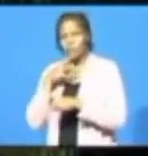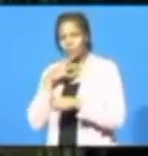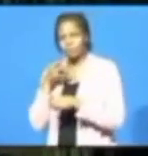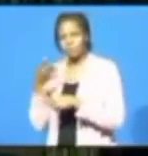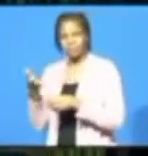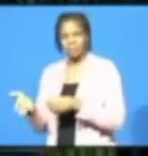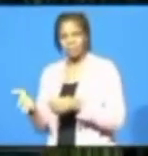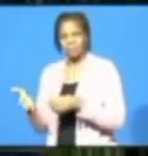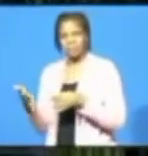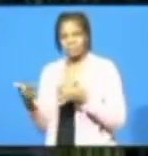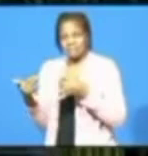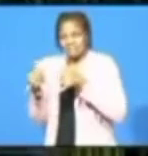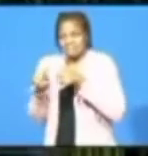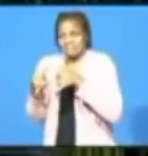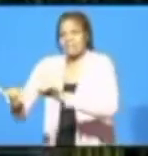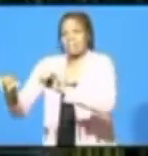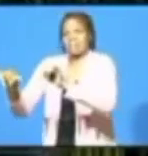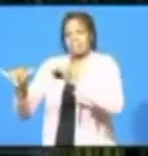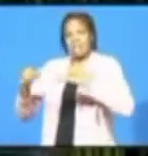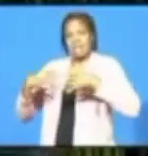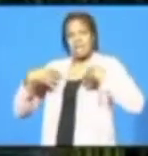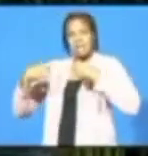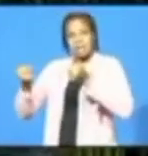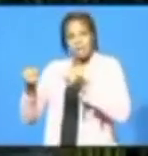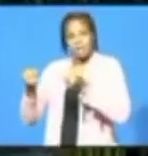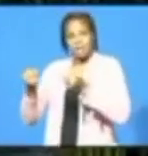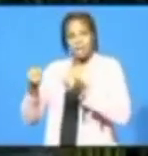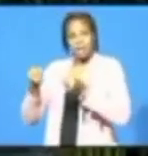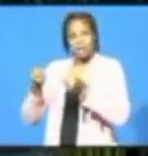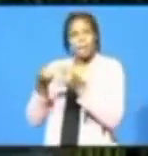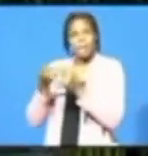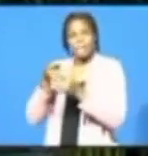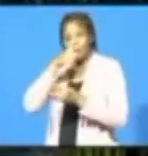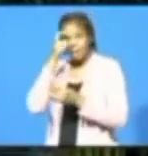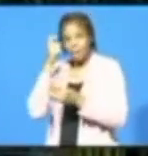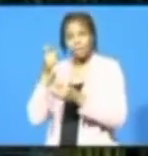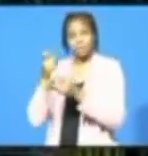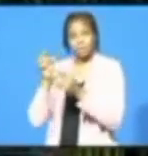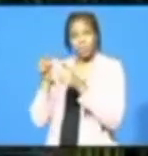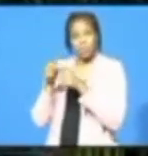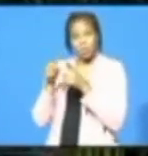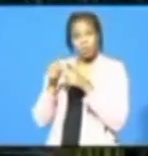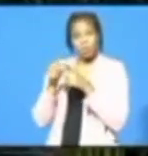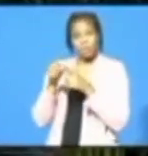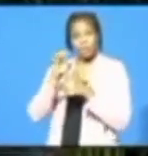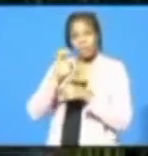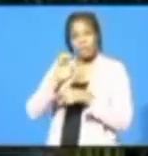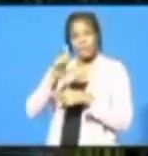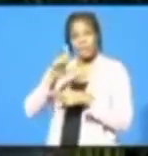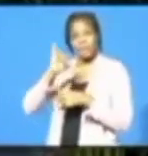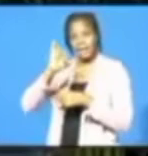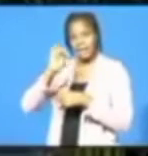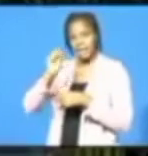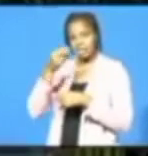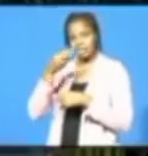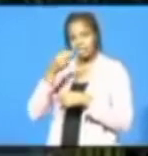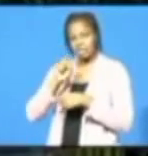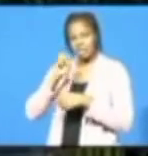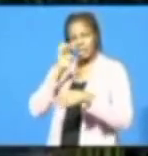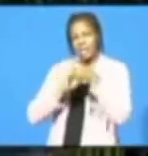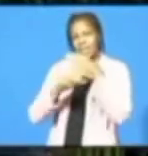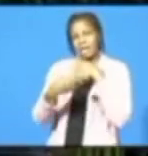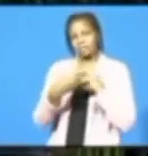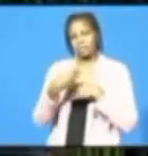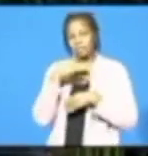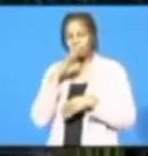to this day, according to the word of Elisha, which he spoke. Amen. What